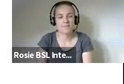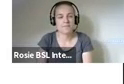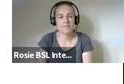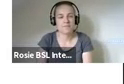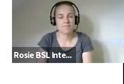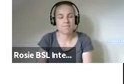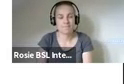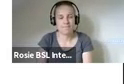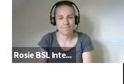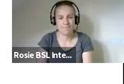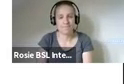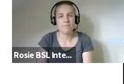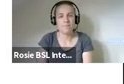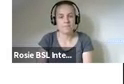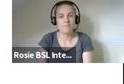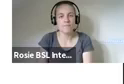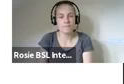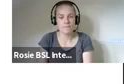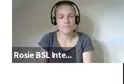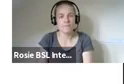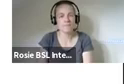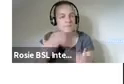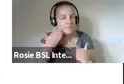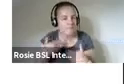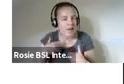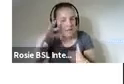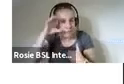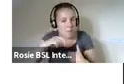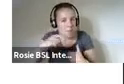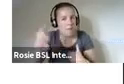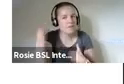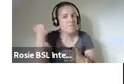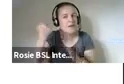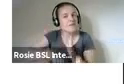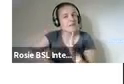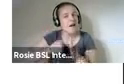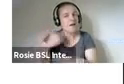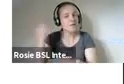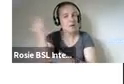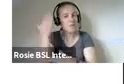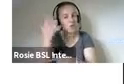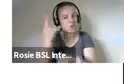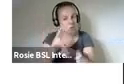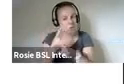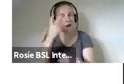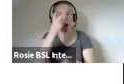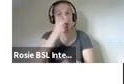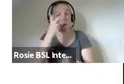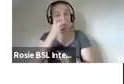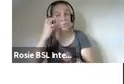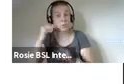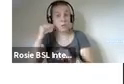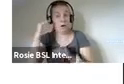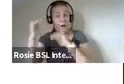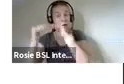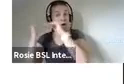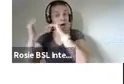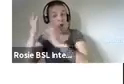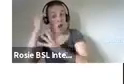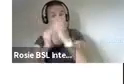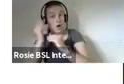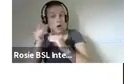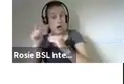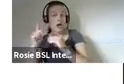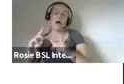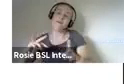And if you remember at the start, I was talking about older learners coming to see younger